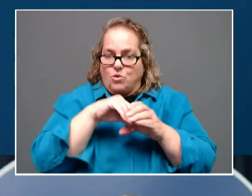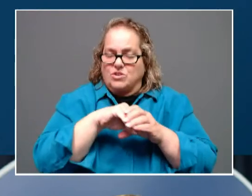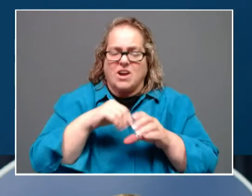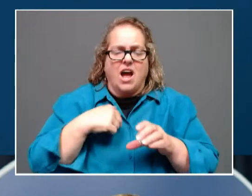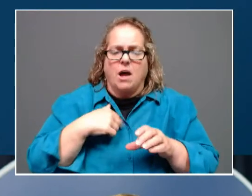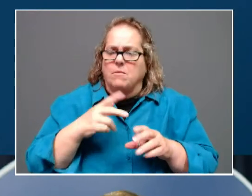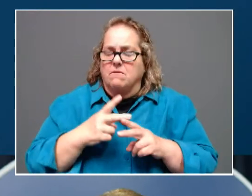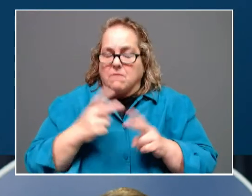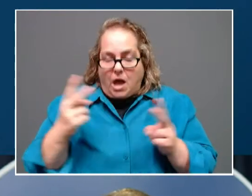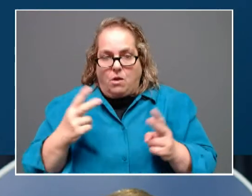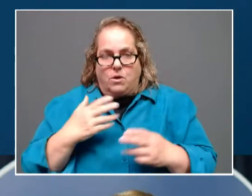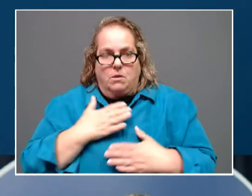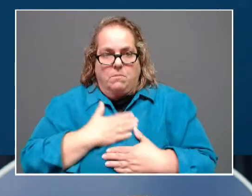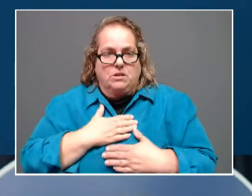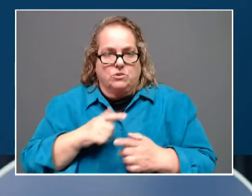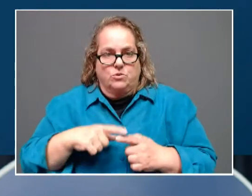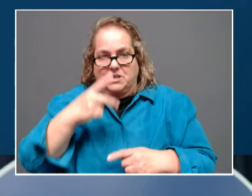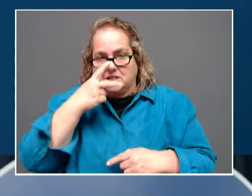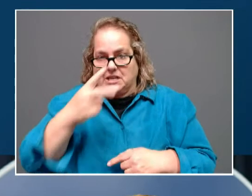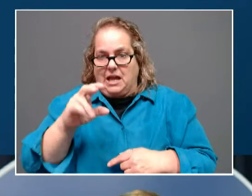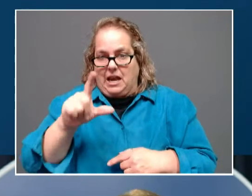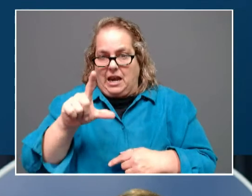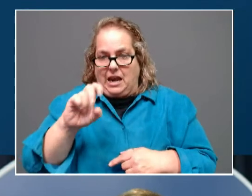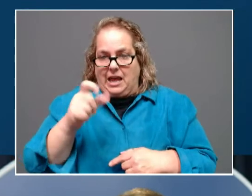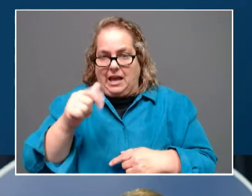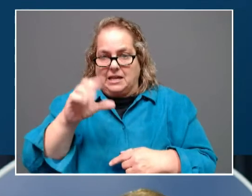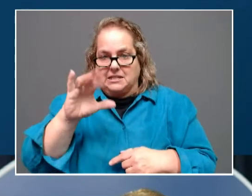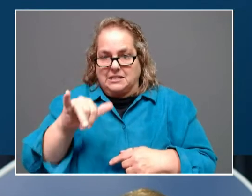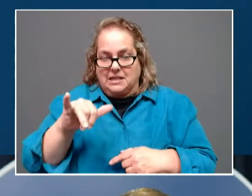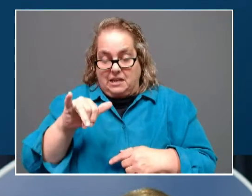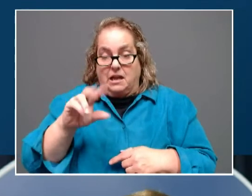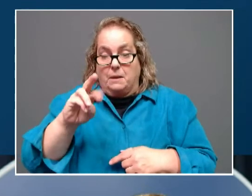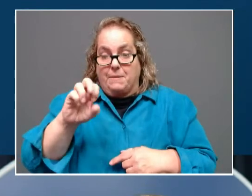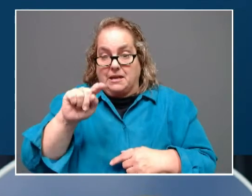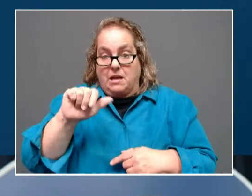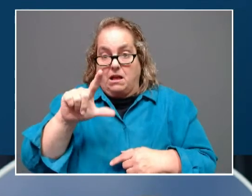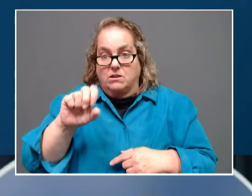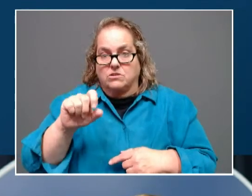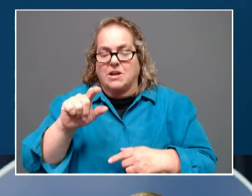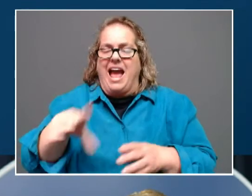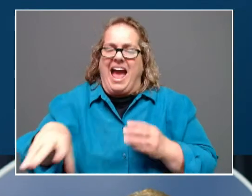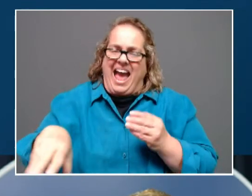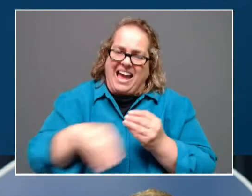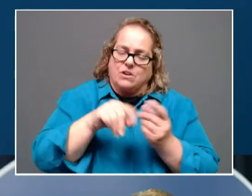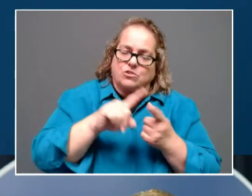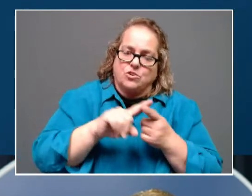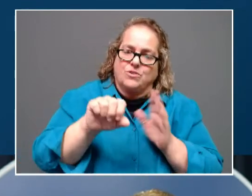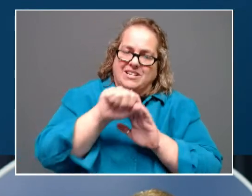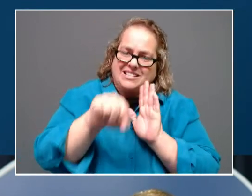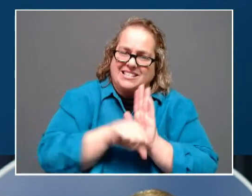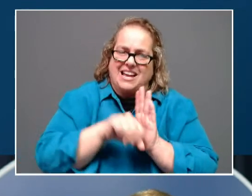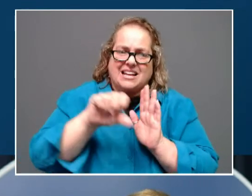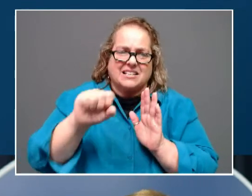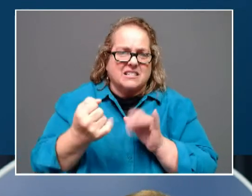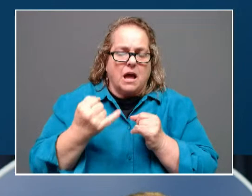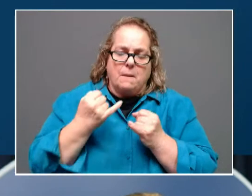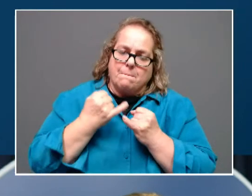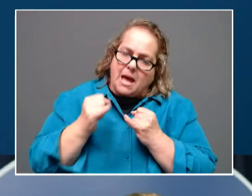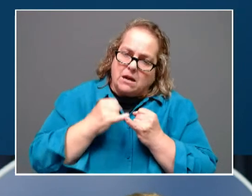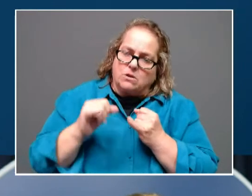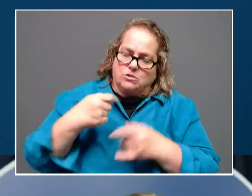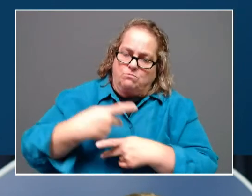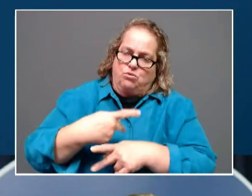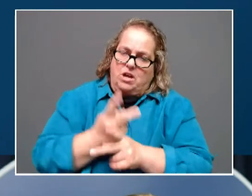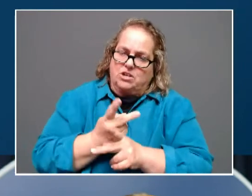see Legacy Metals adding to the state's red-hot growth in metals production. Metals is one of the areas